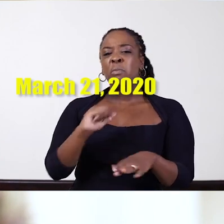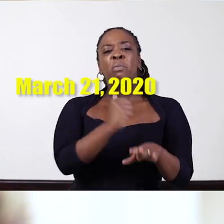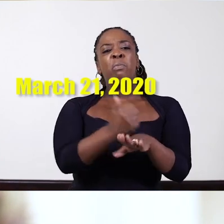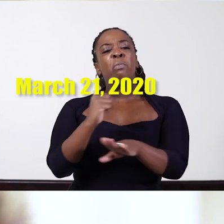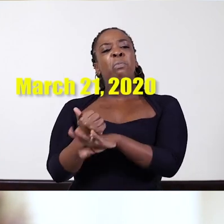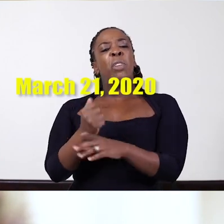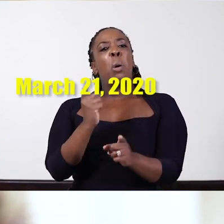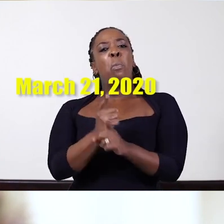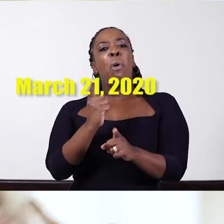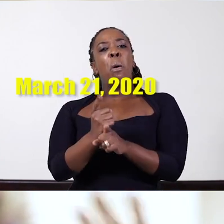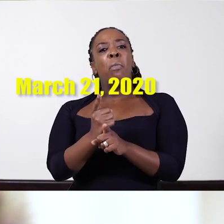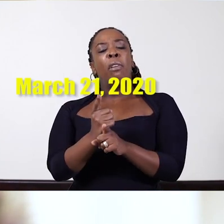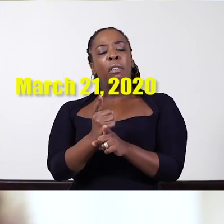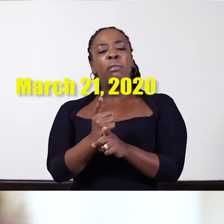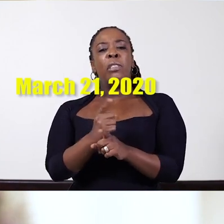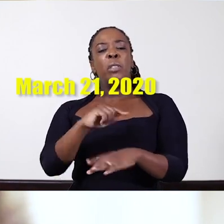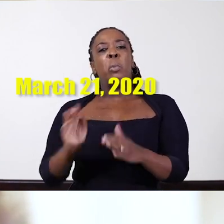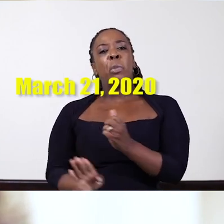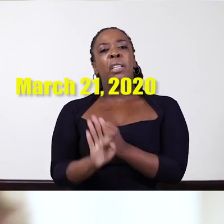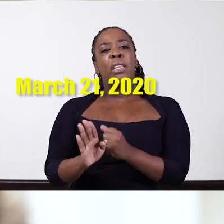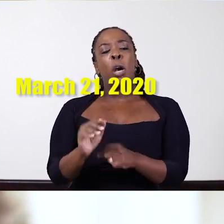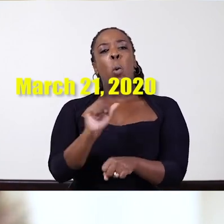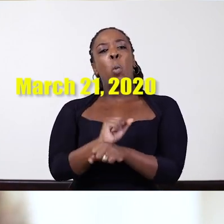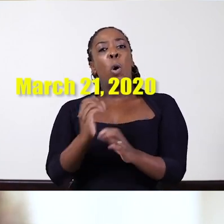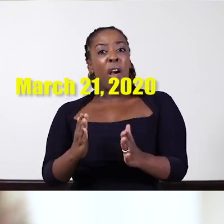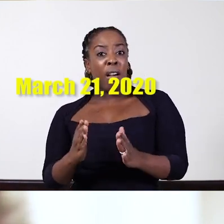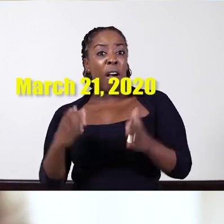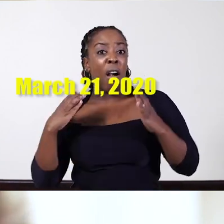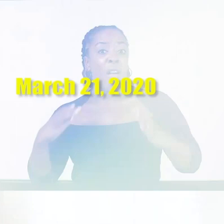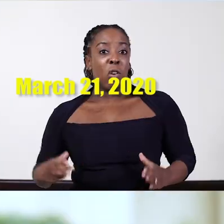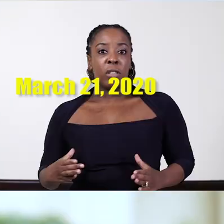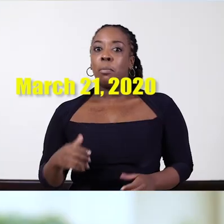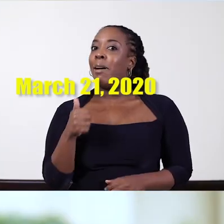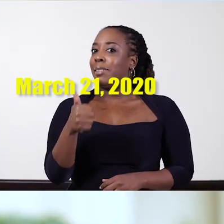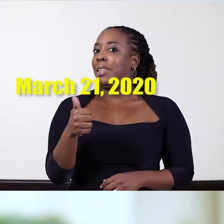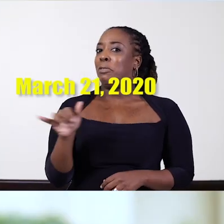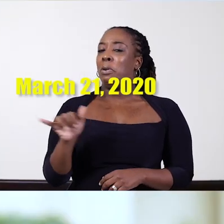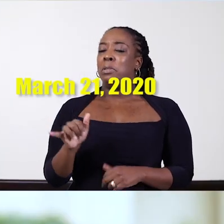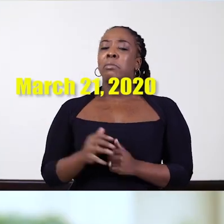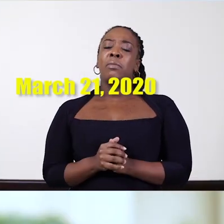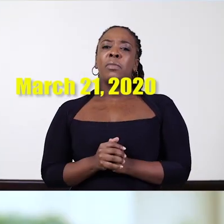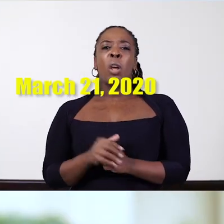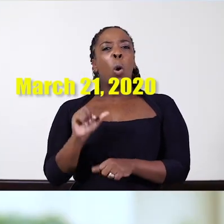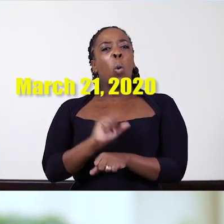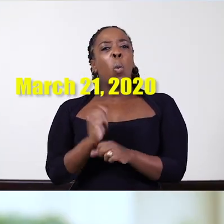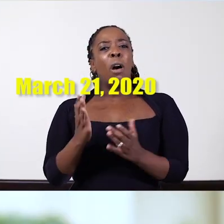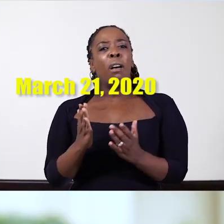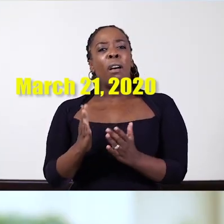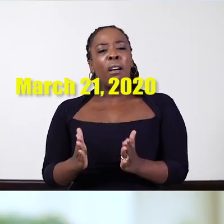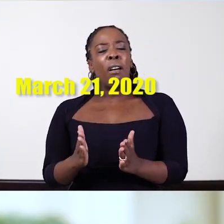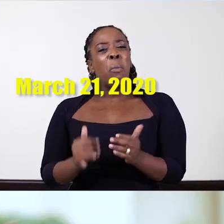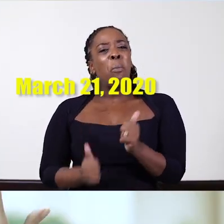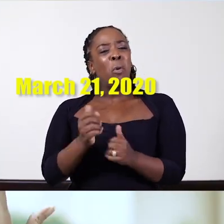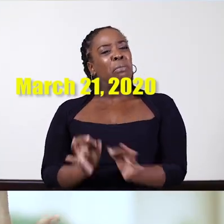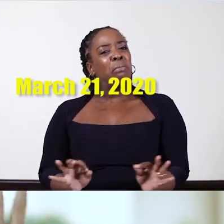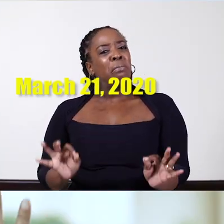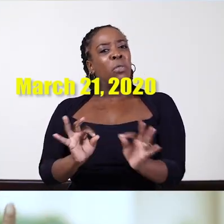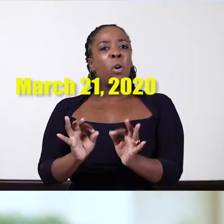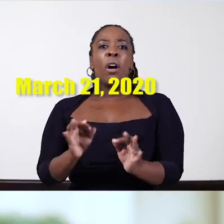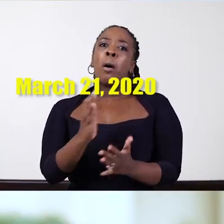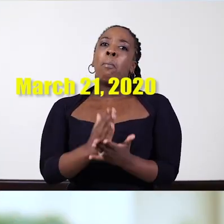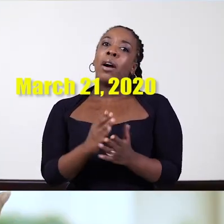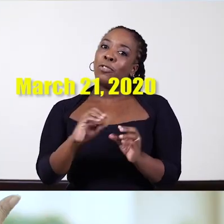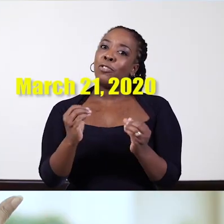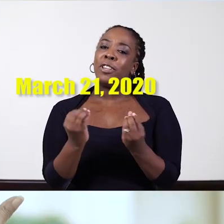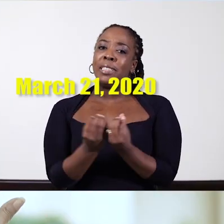to weather the effects of the coronavirus COVID-19. Workers are the most important part of any